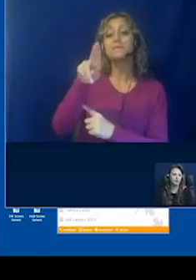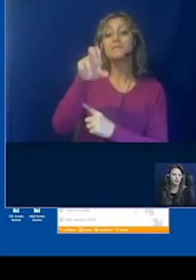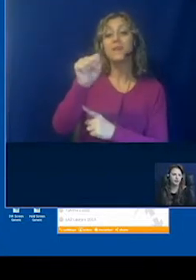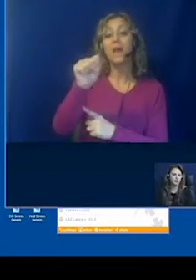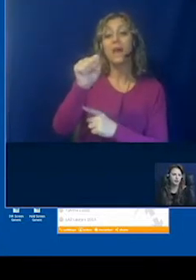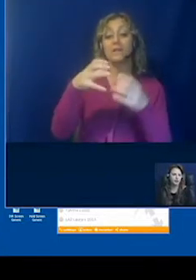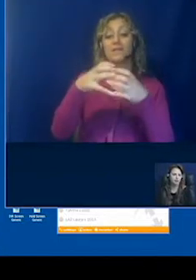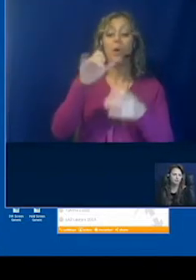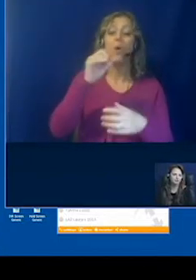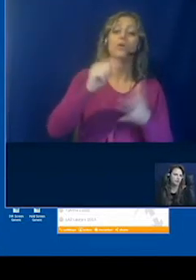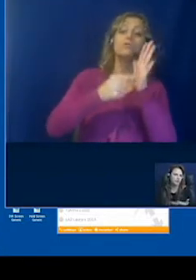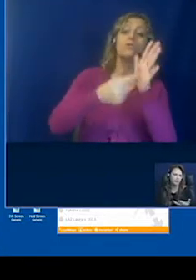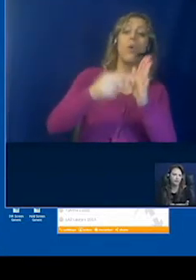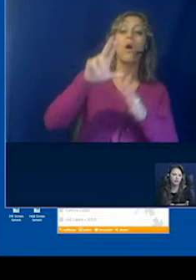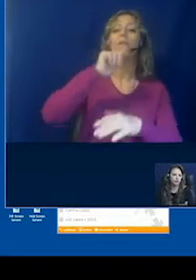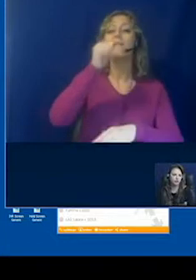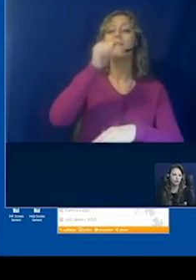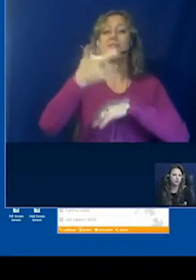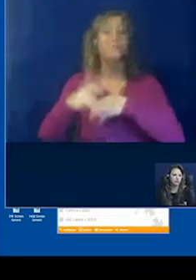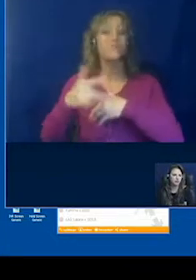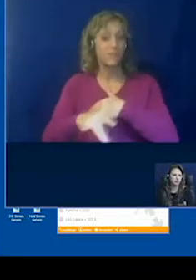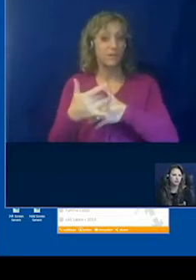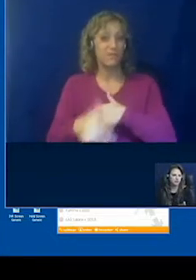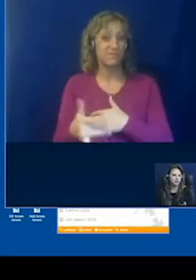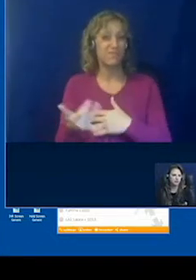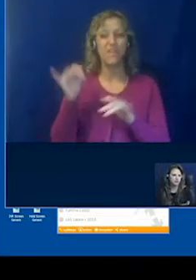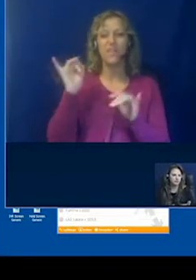is by default.